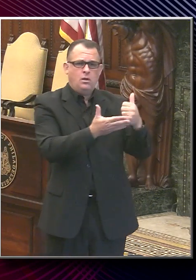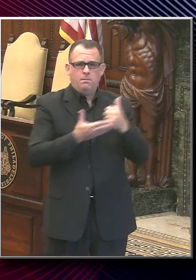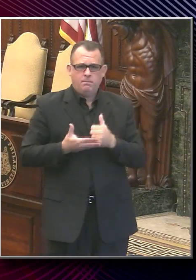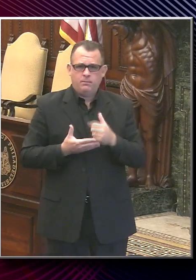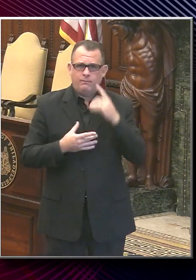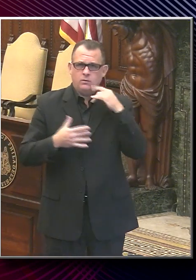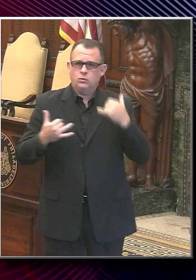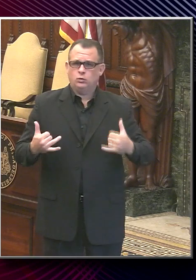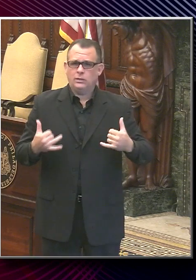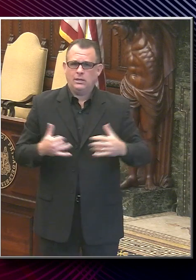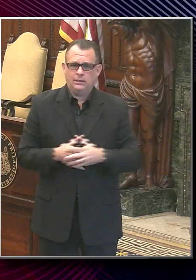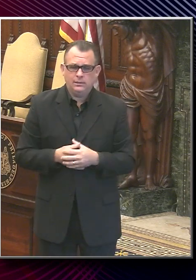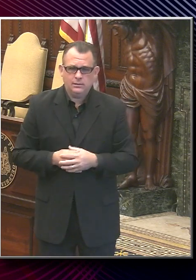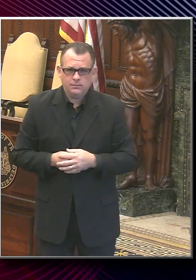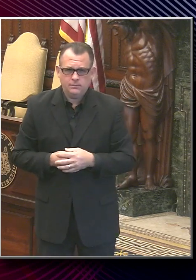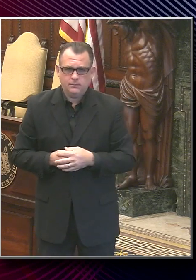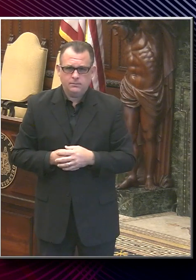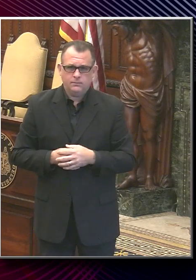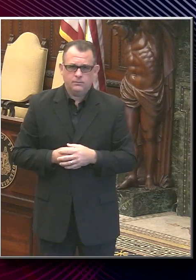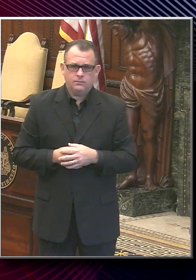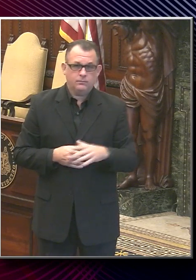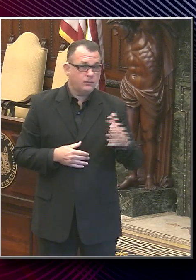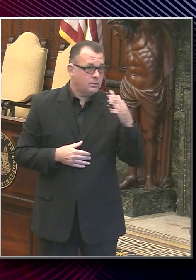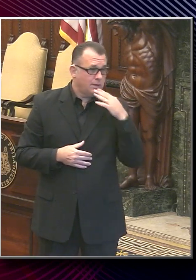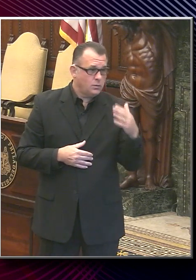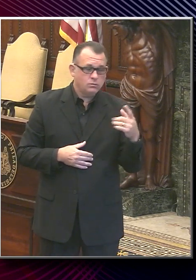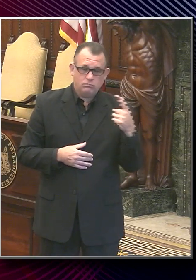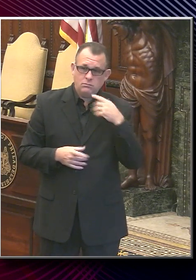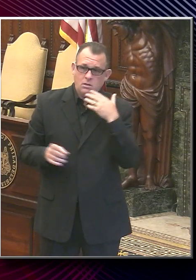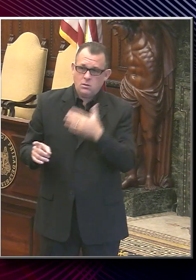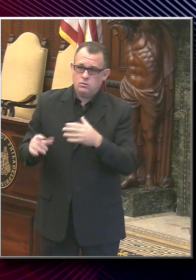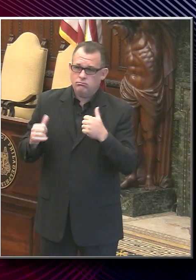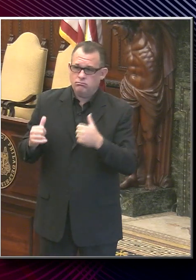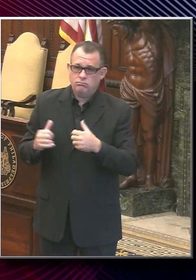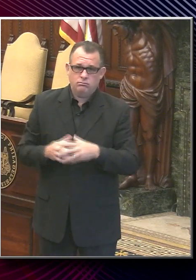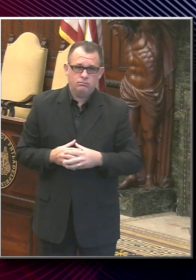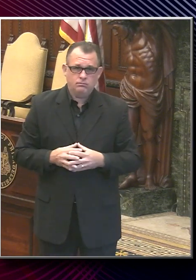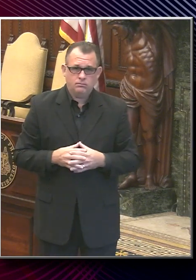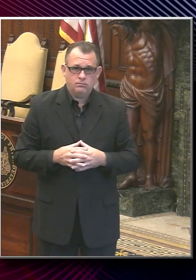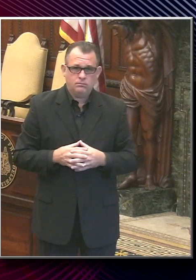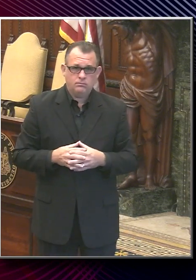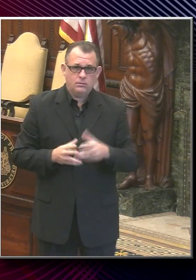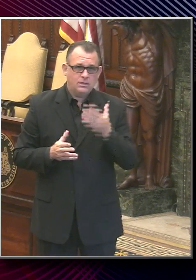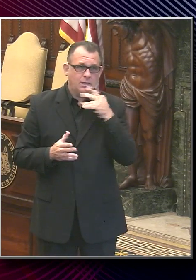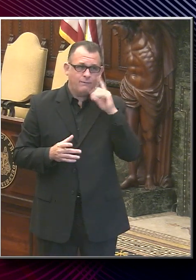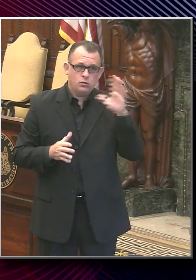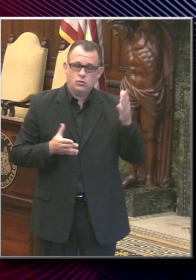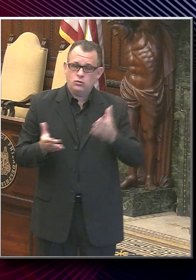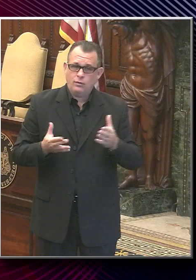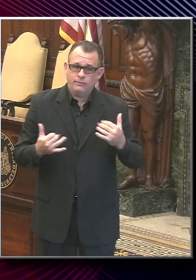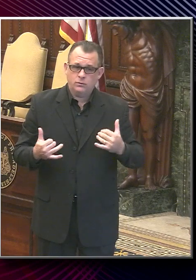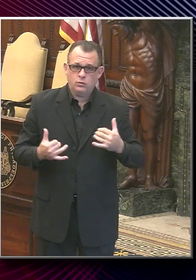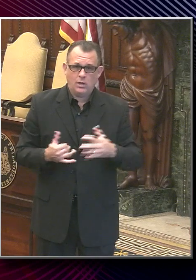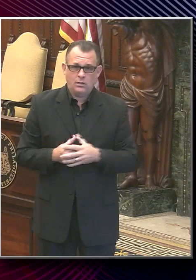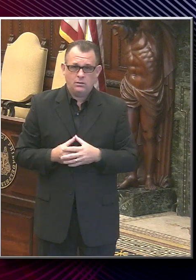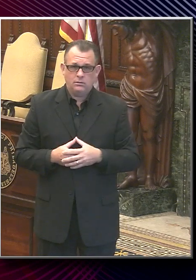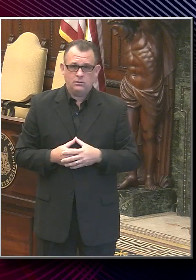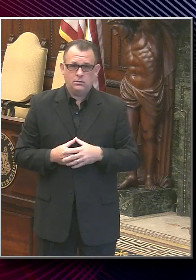your duties, Thank you. Okay. Thank you, Commissioner, for your service. And Martin, you're